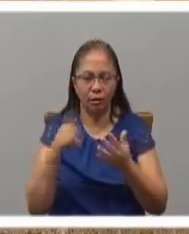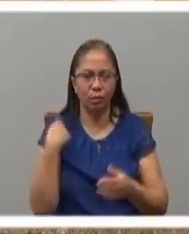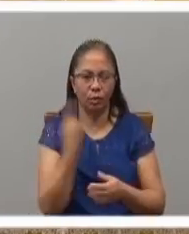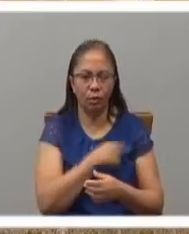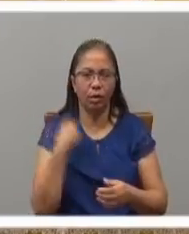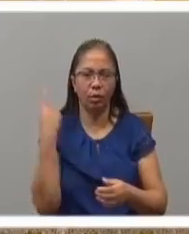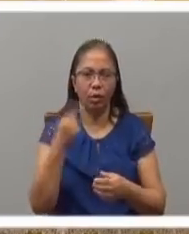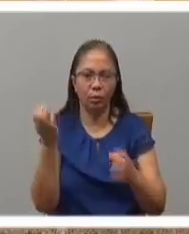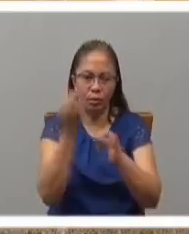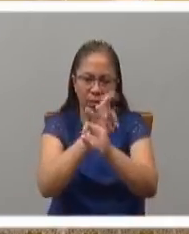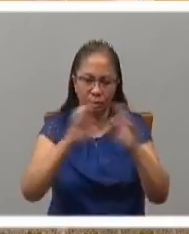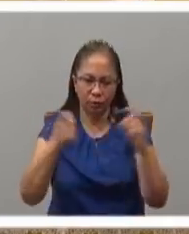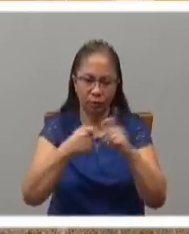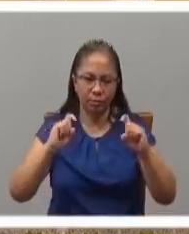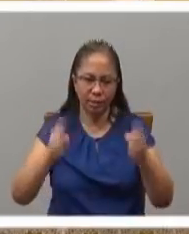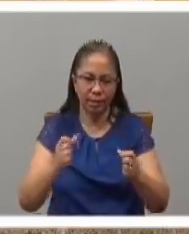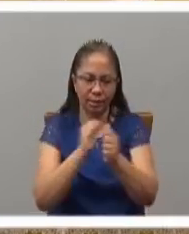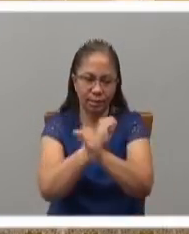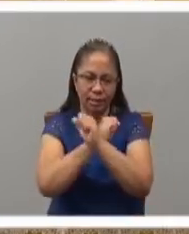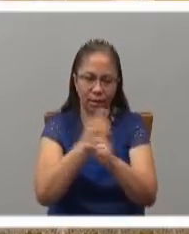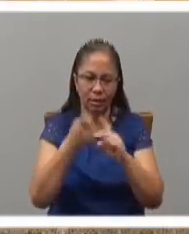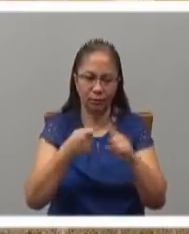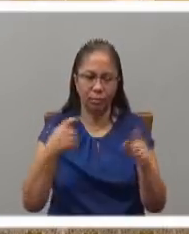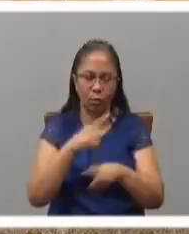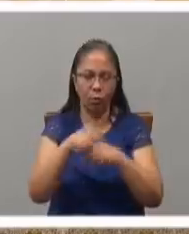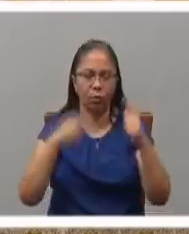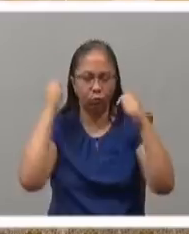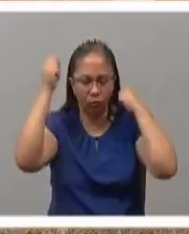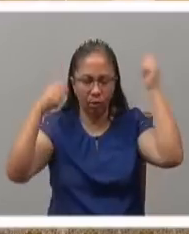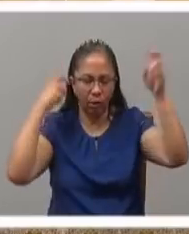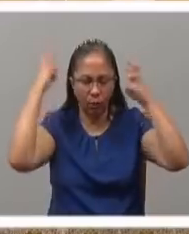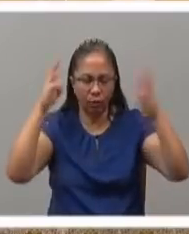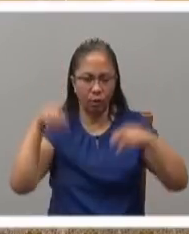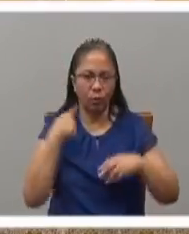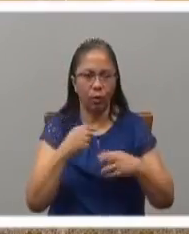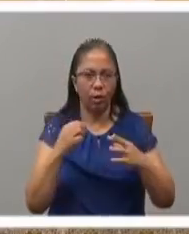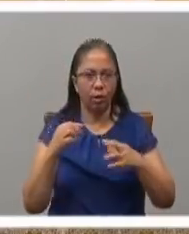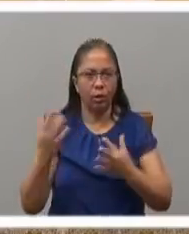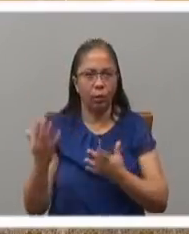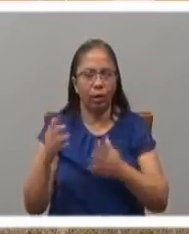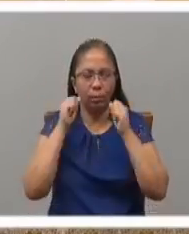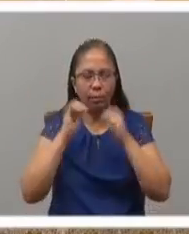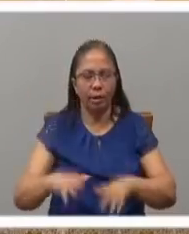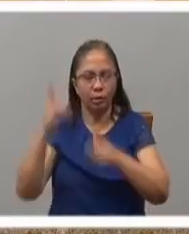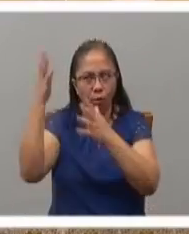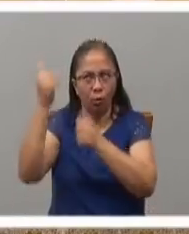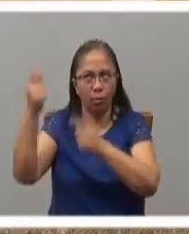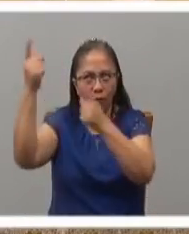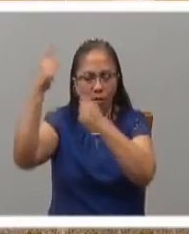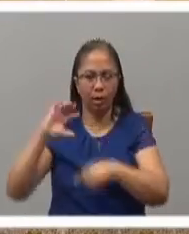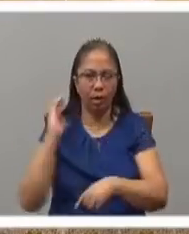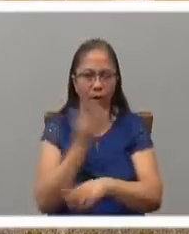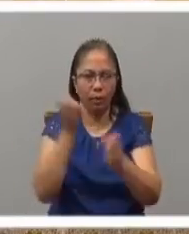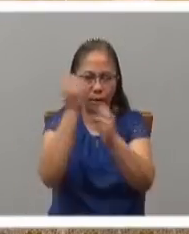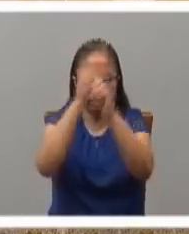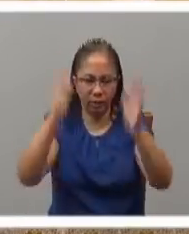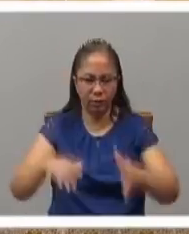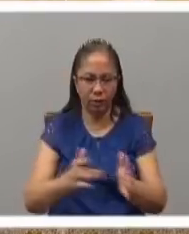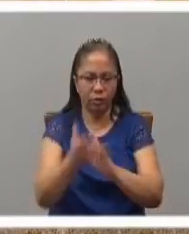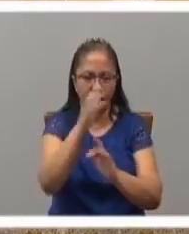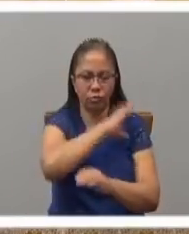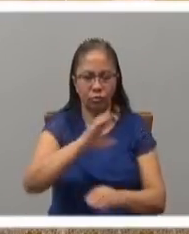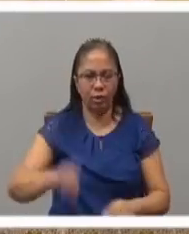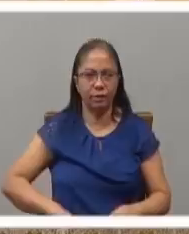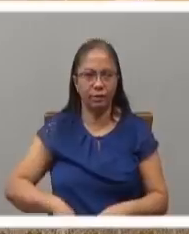may be always free from sin and safe from all distress, as we await the blessed hope and coming of our Savior,